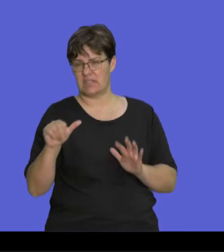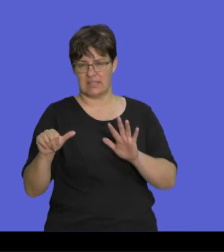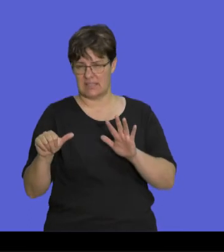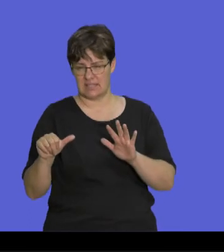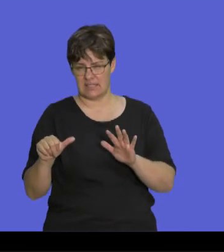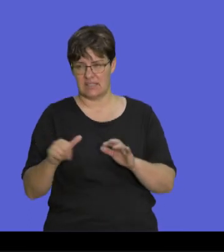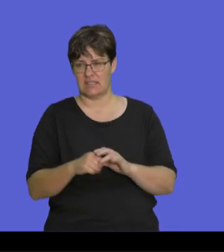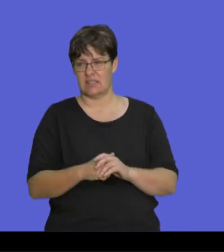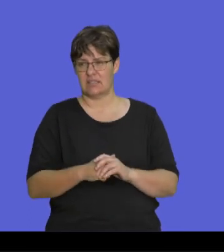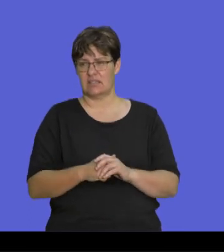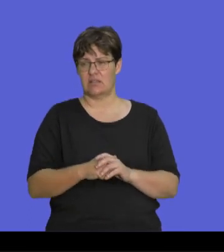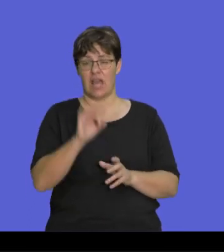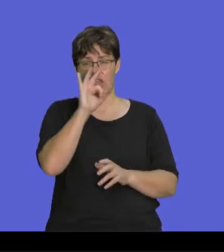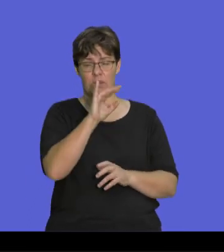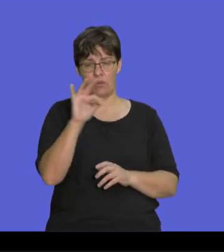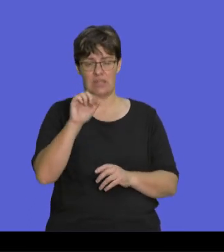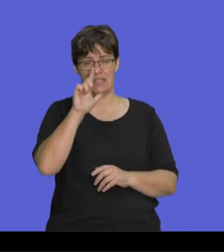5, 6. Okay, so it's like